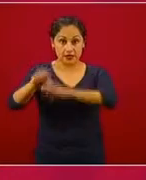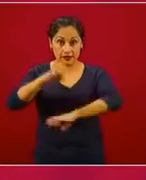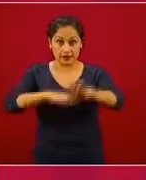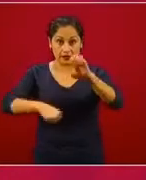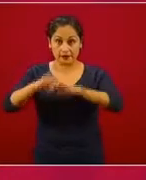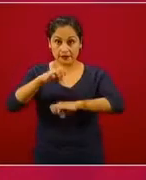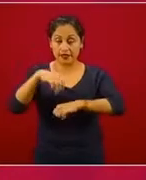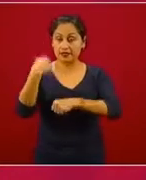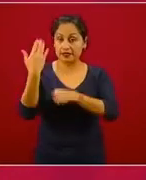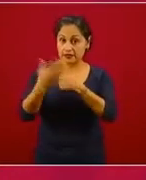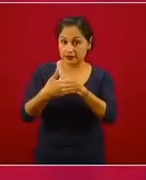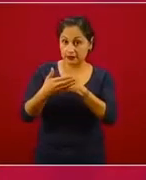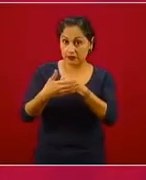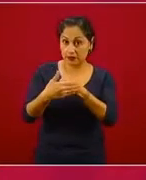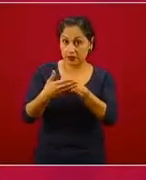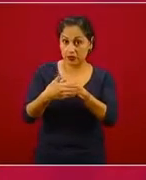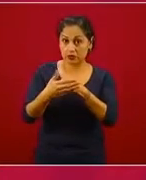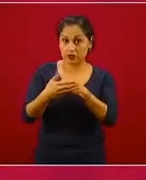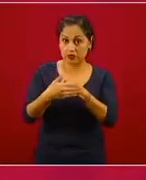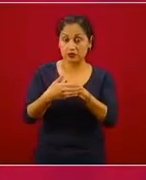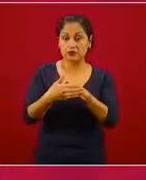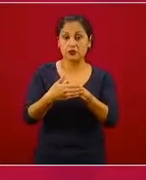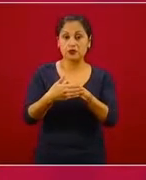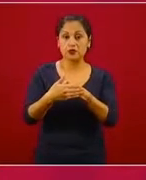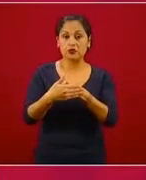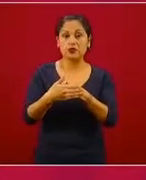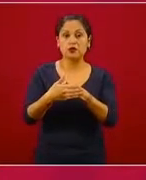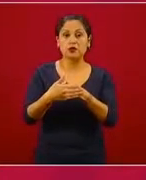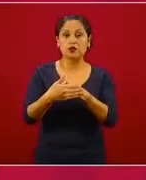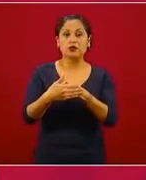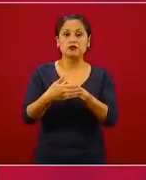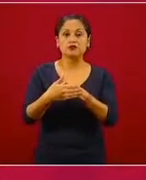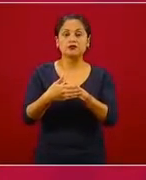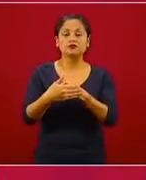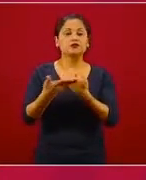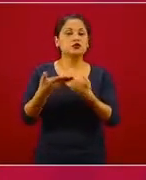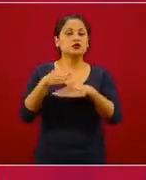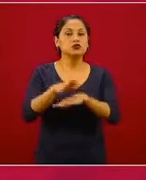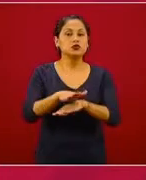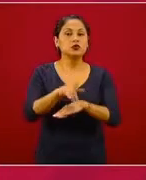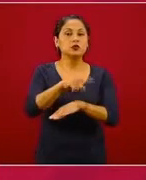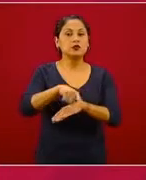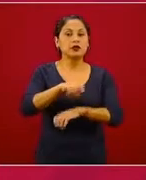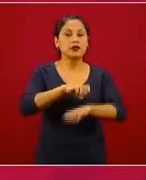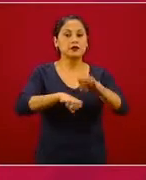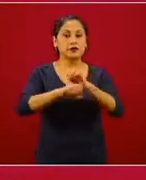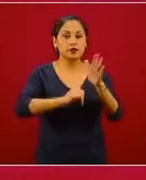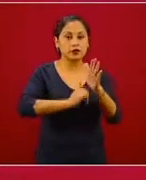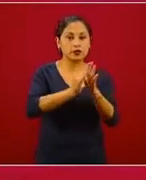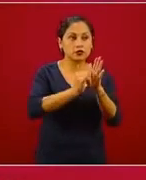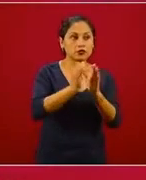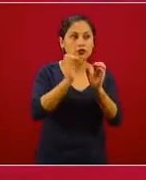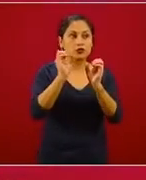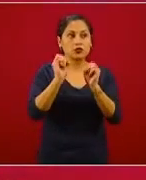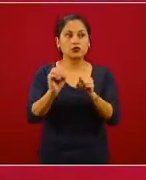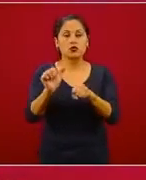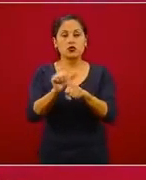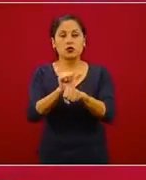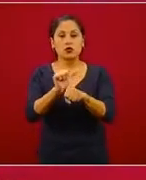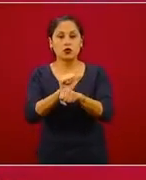for companies who are involved in specific productive sectors. For